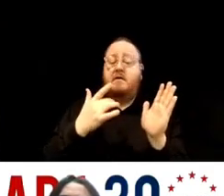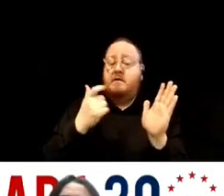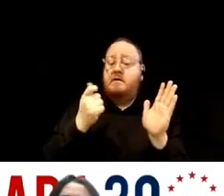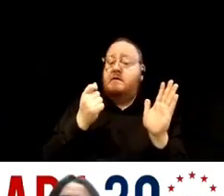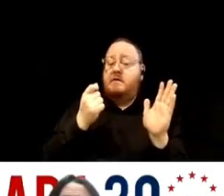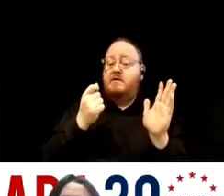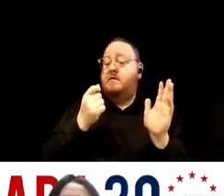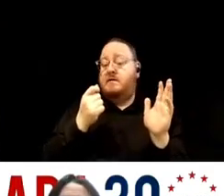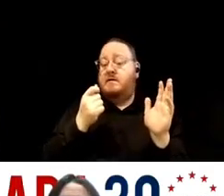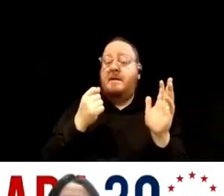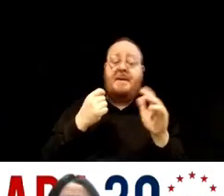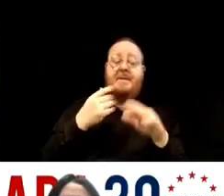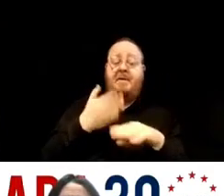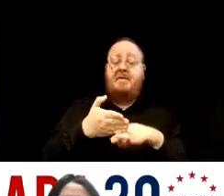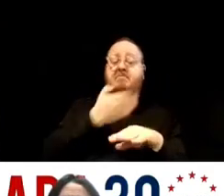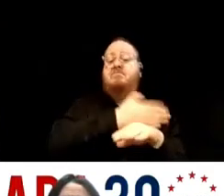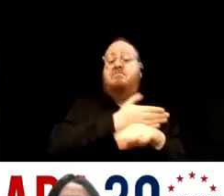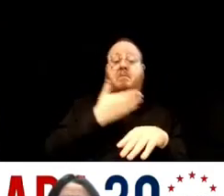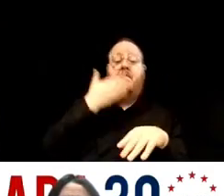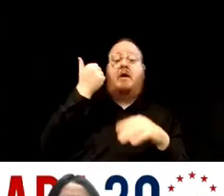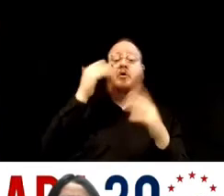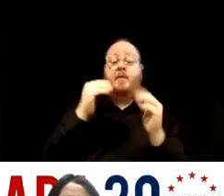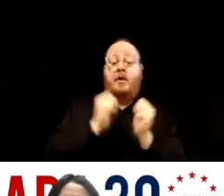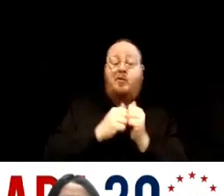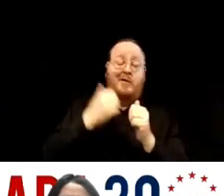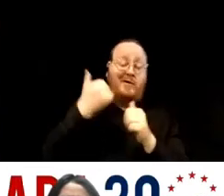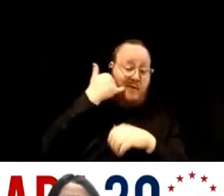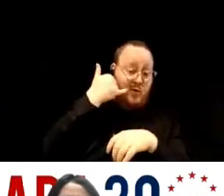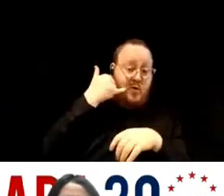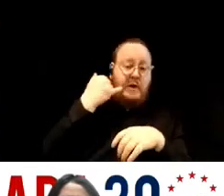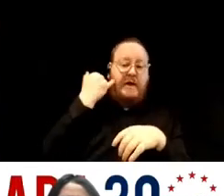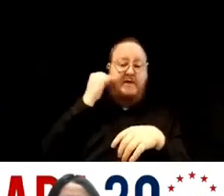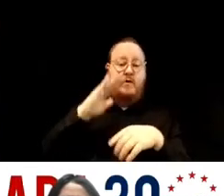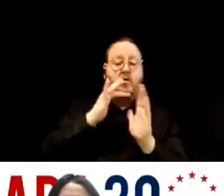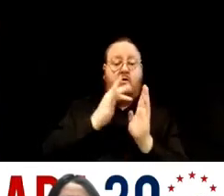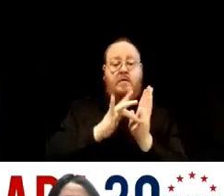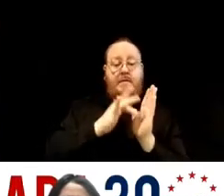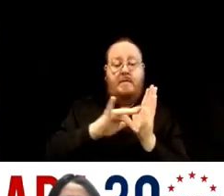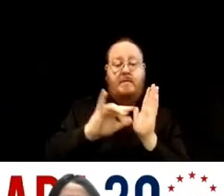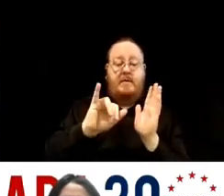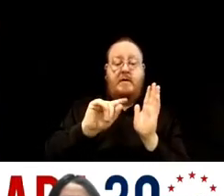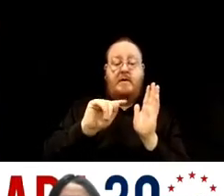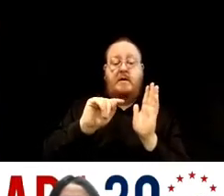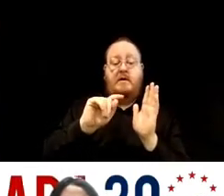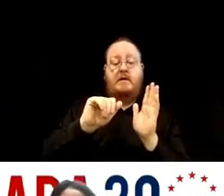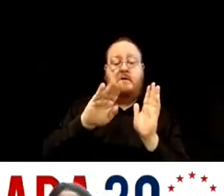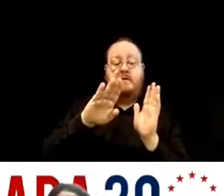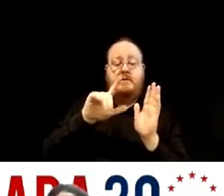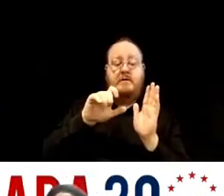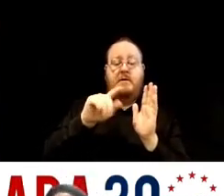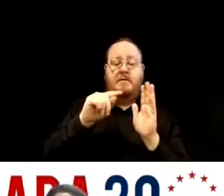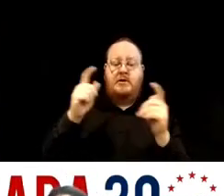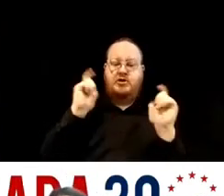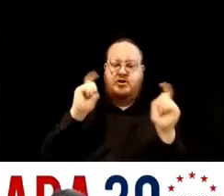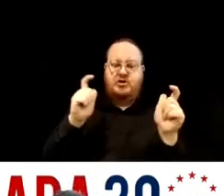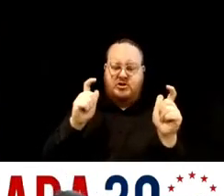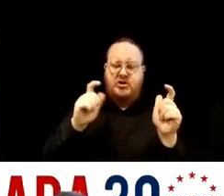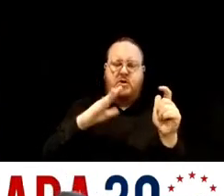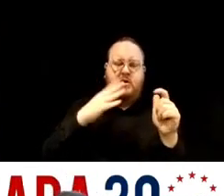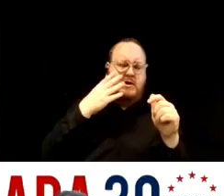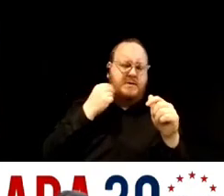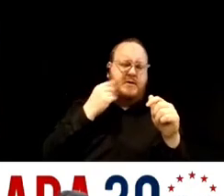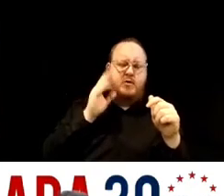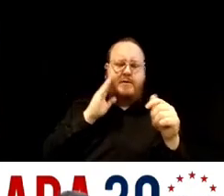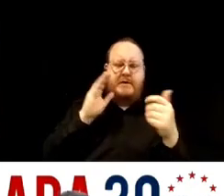it's a little better. If you have a larger tablet, for example, the experience should be pretty similar to what you're